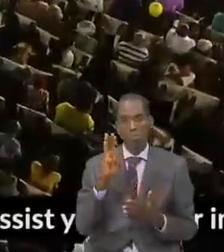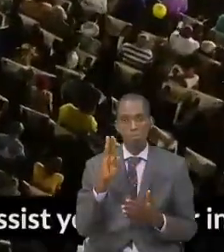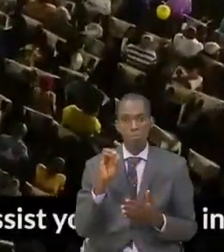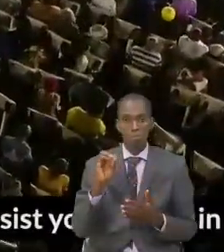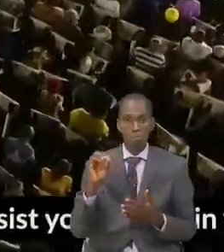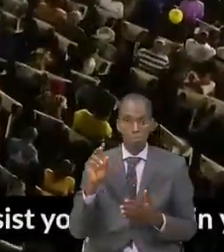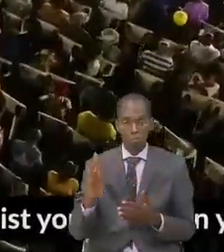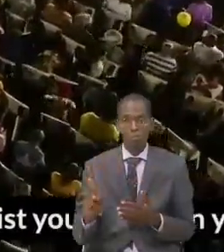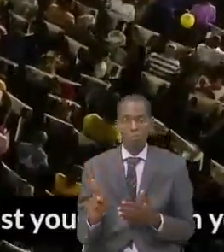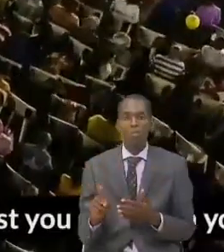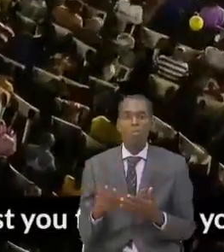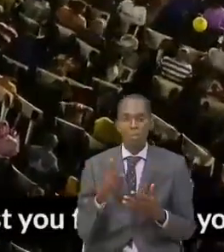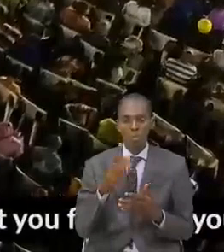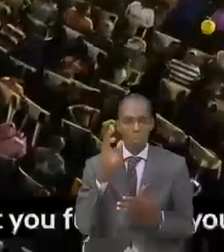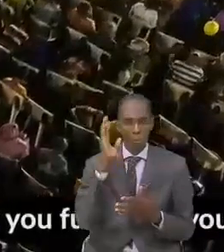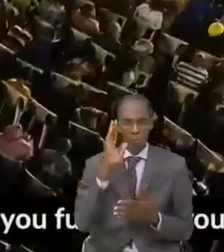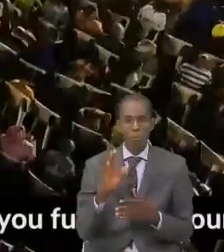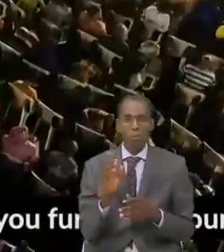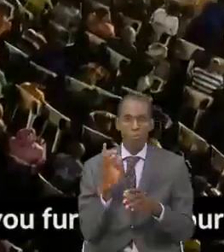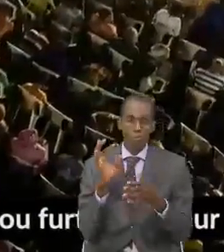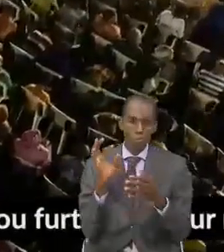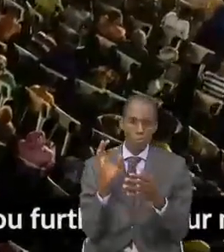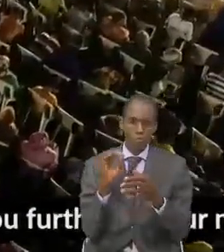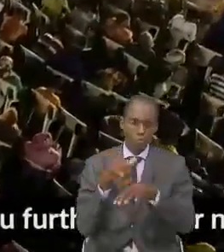and the local government where they come from.